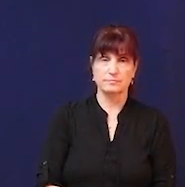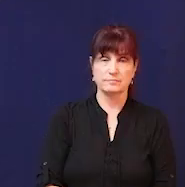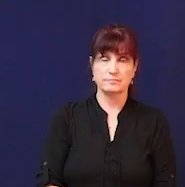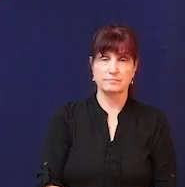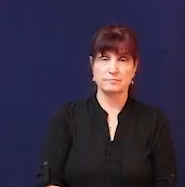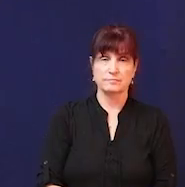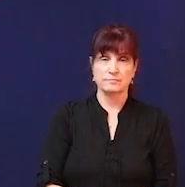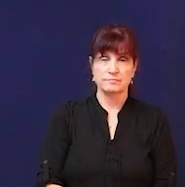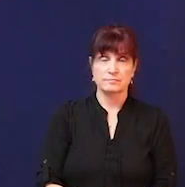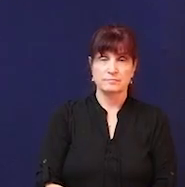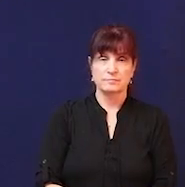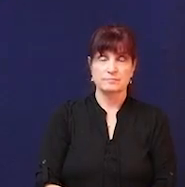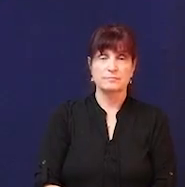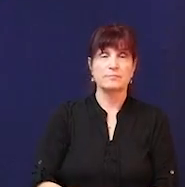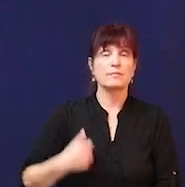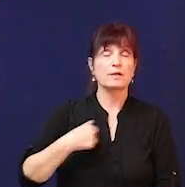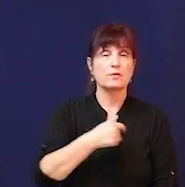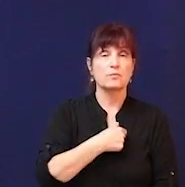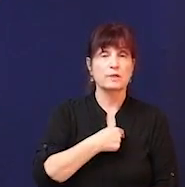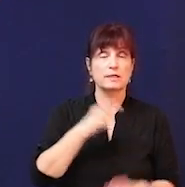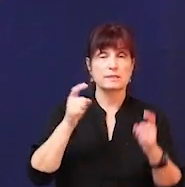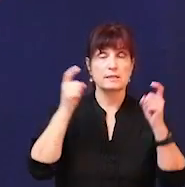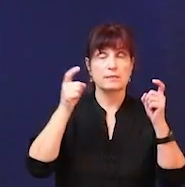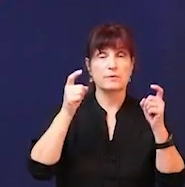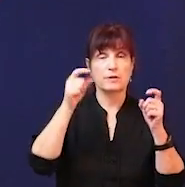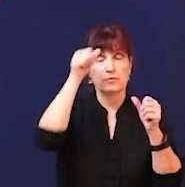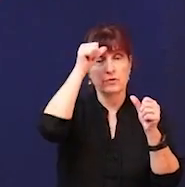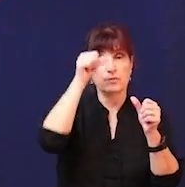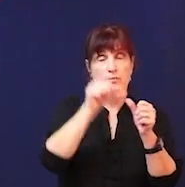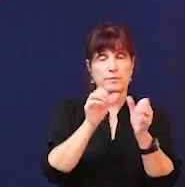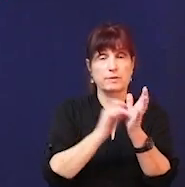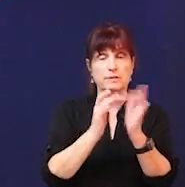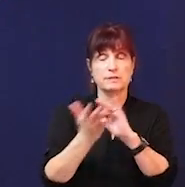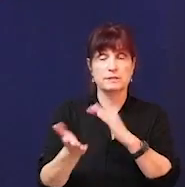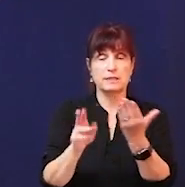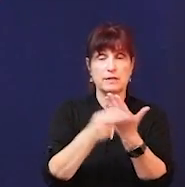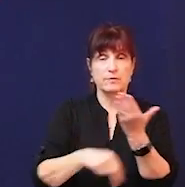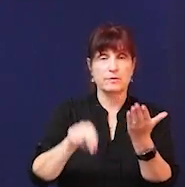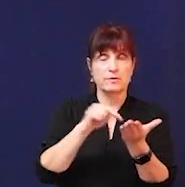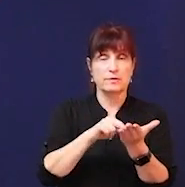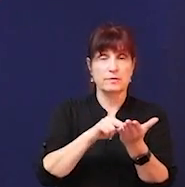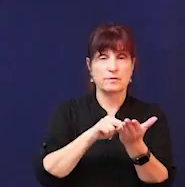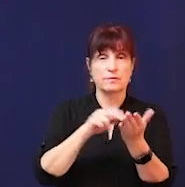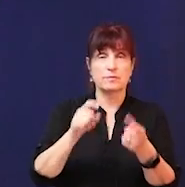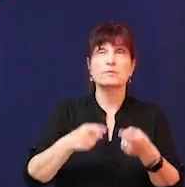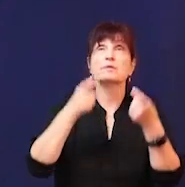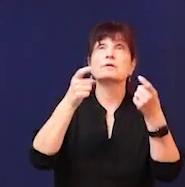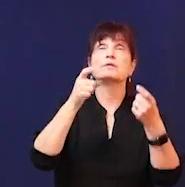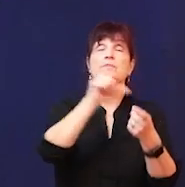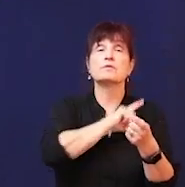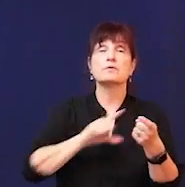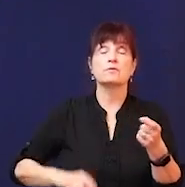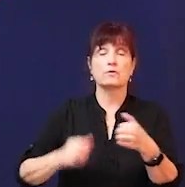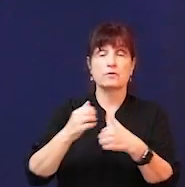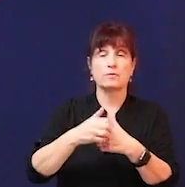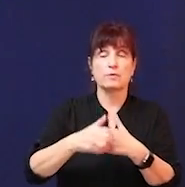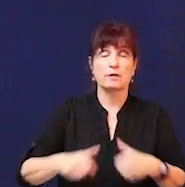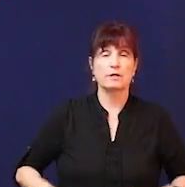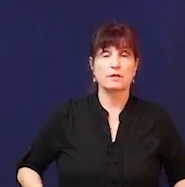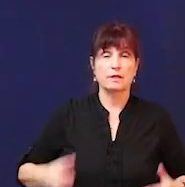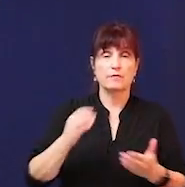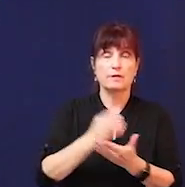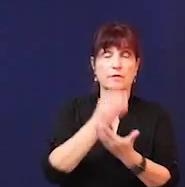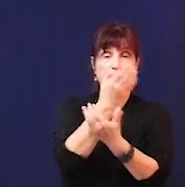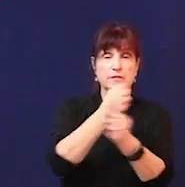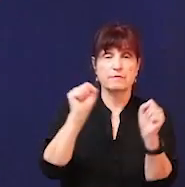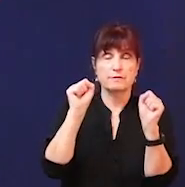again. Therefore, as we celebrate the memorial of his death and resurrection, we offer you, Lord, the bread of life and the chalice